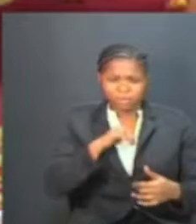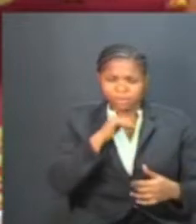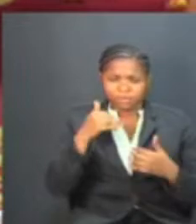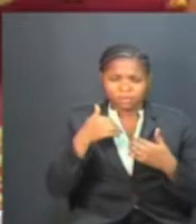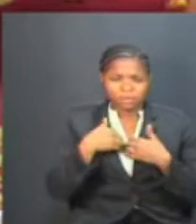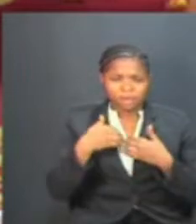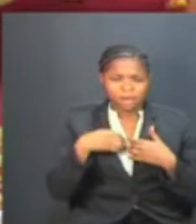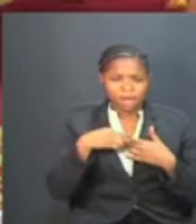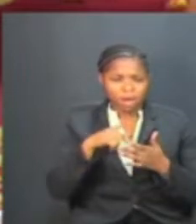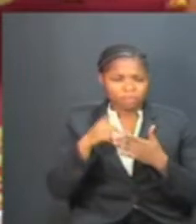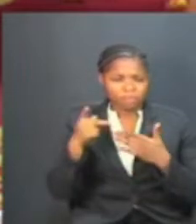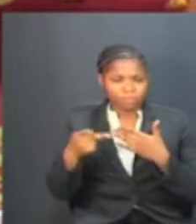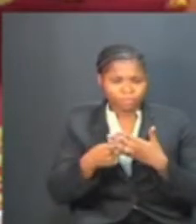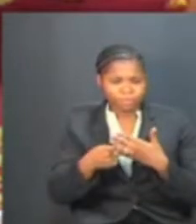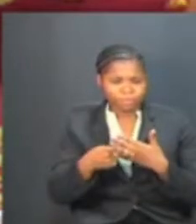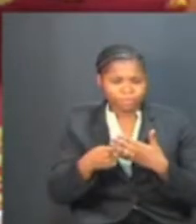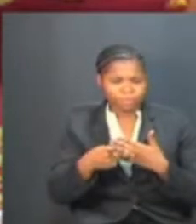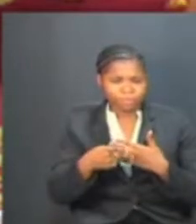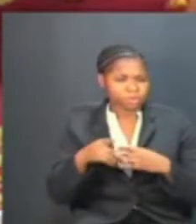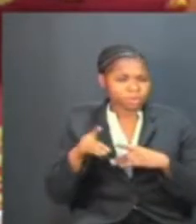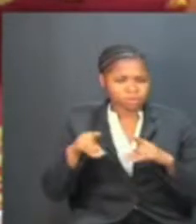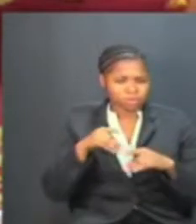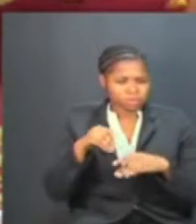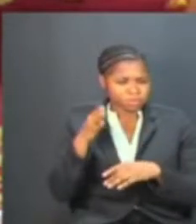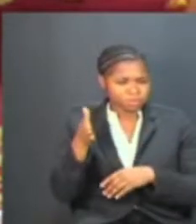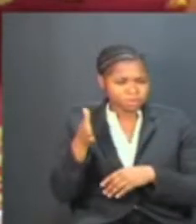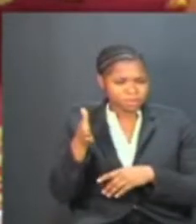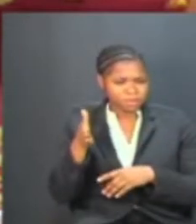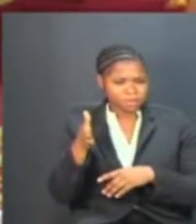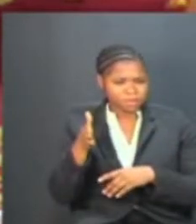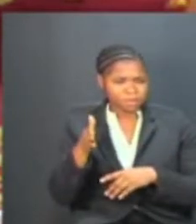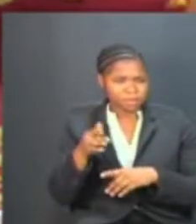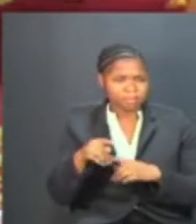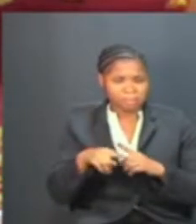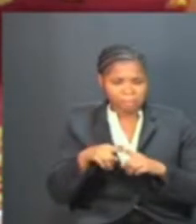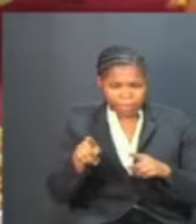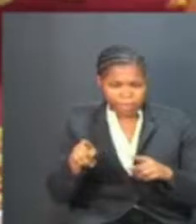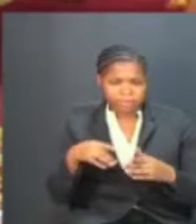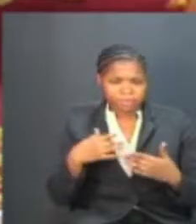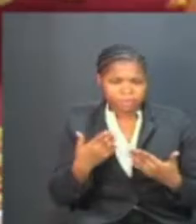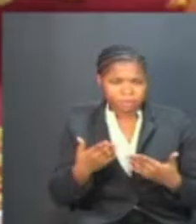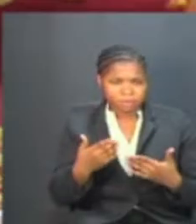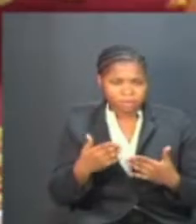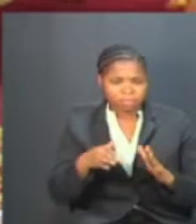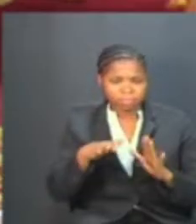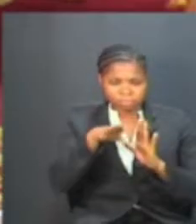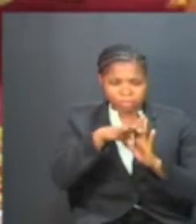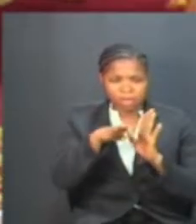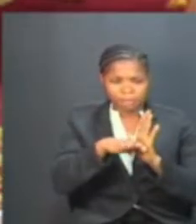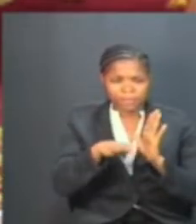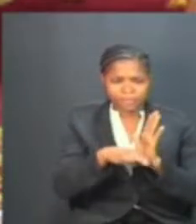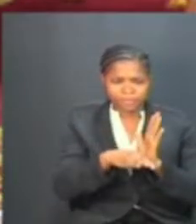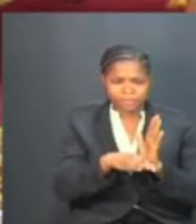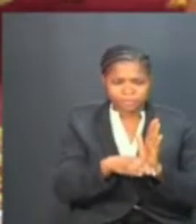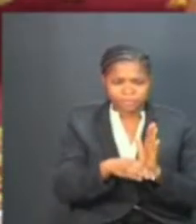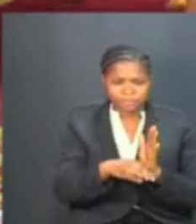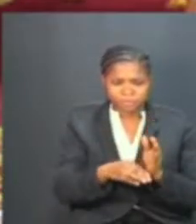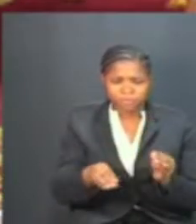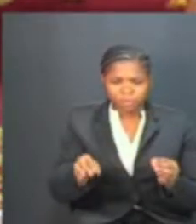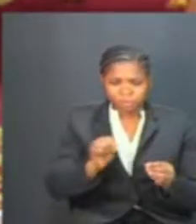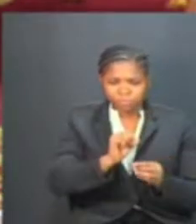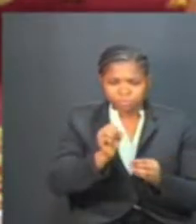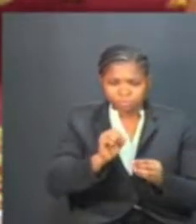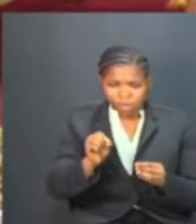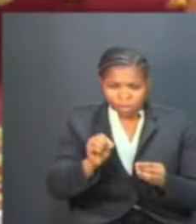roads. However, Mr. Speaker, engineering studies and cost estimates will be carried out on these roads to determine the